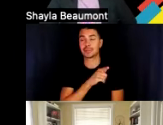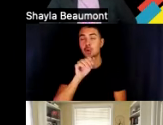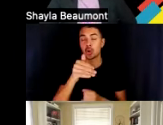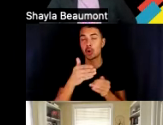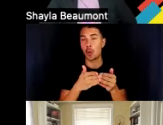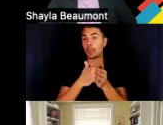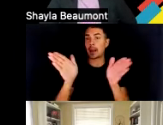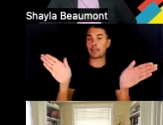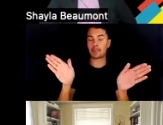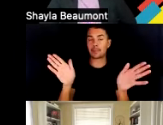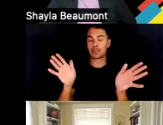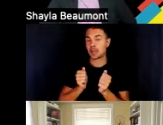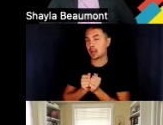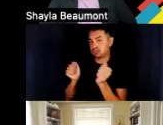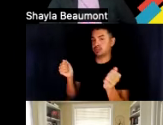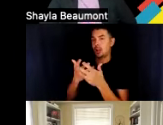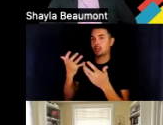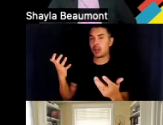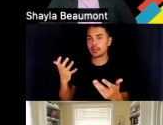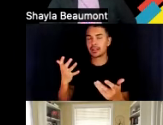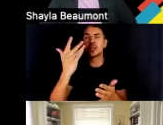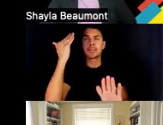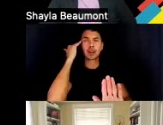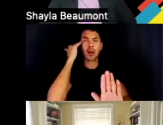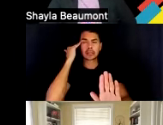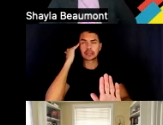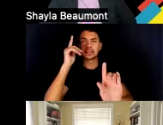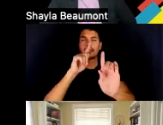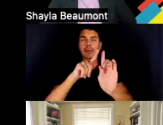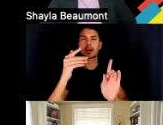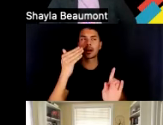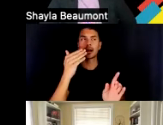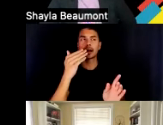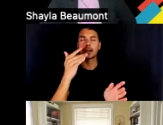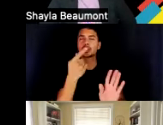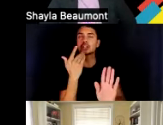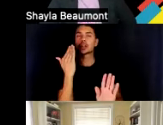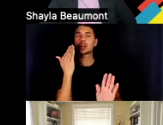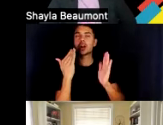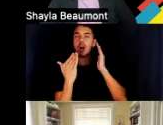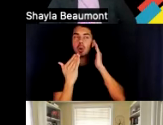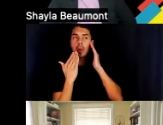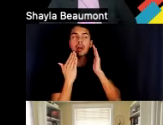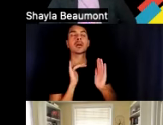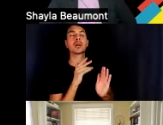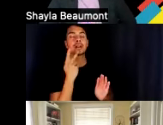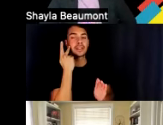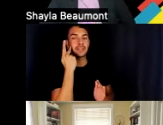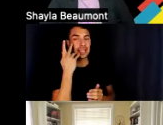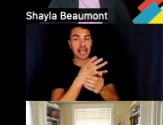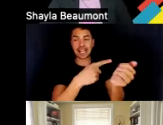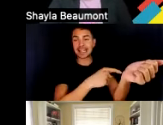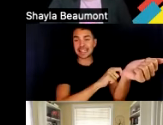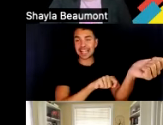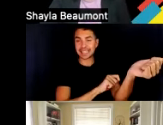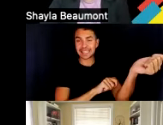a lot. And so just being cognizant, but also being aware if you're seeing things. I know we used to see a lot of cutting on